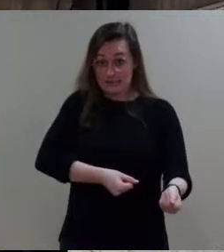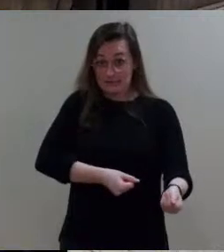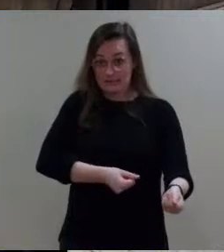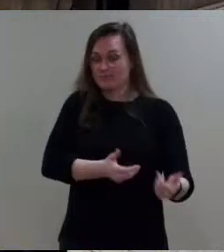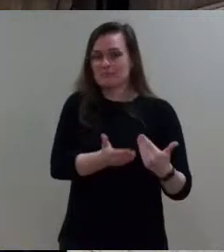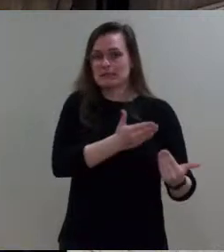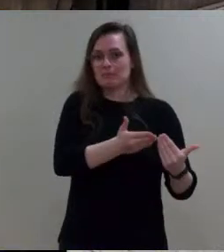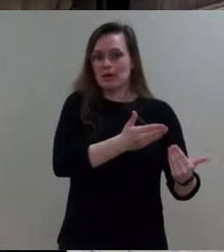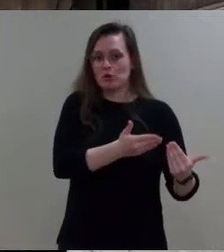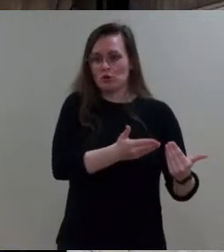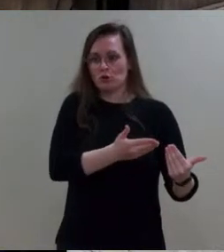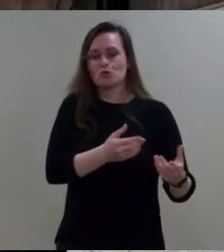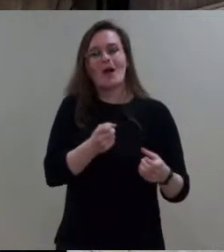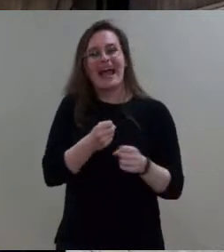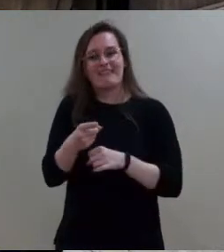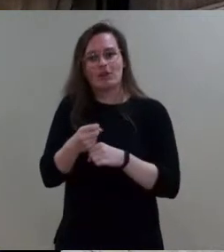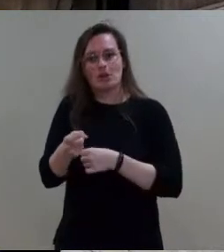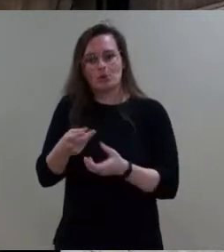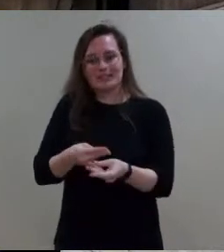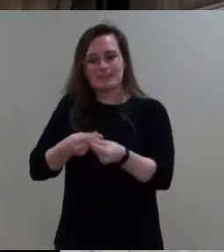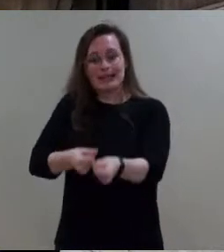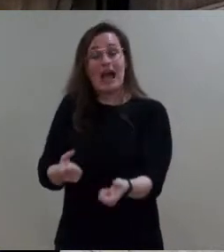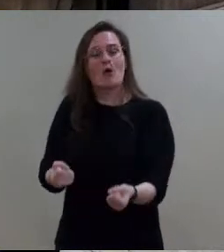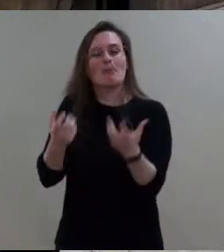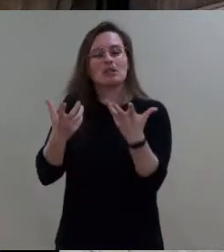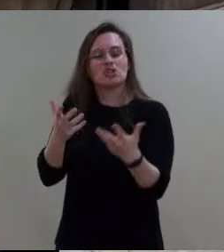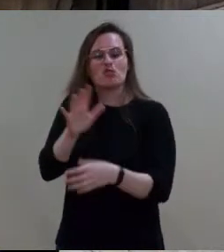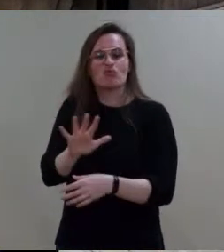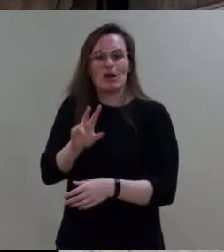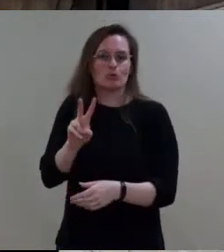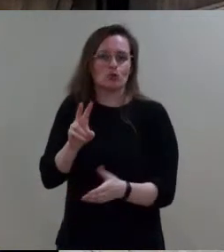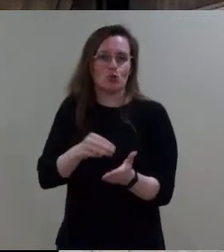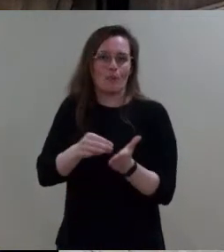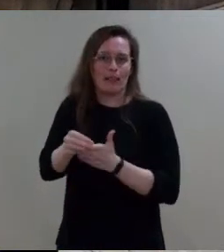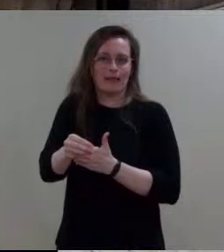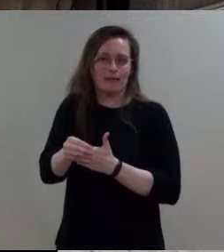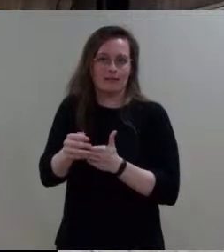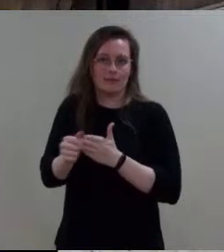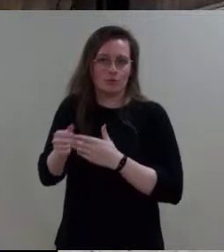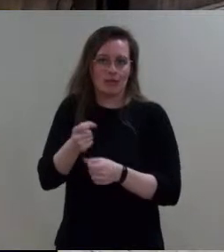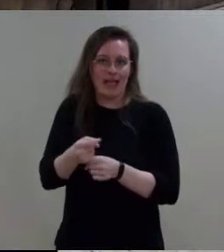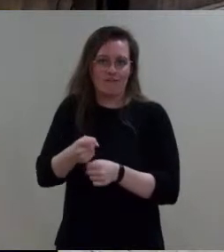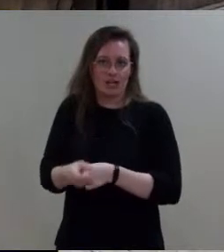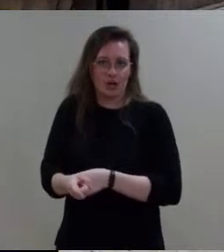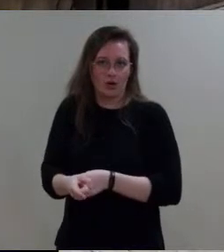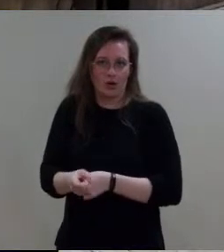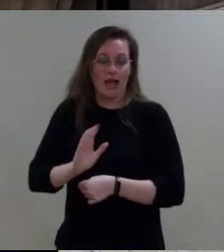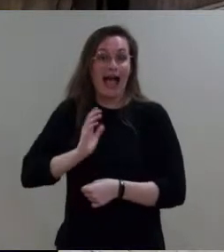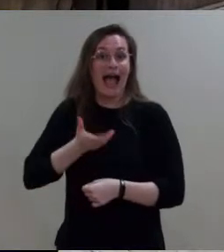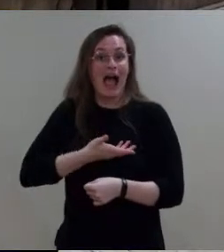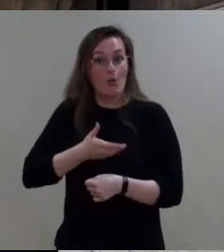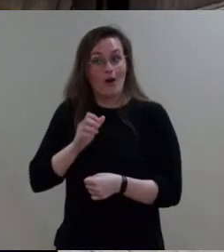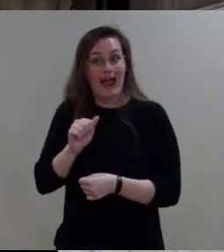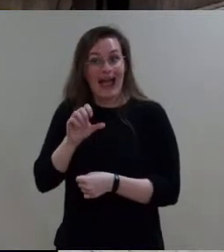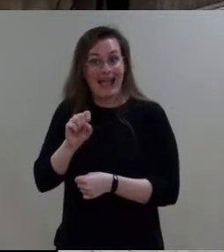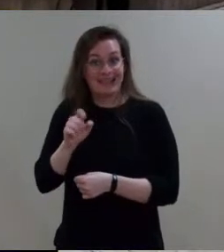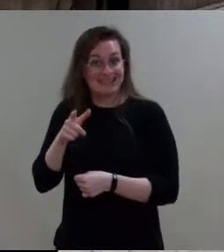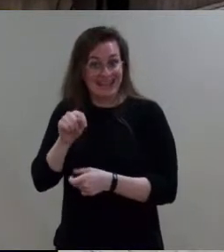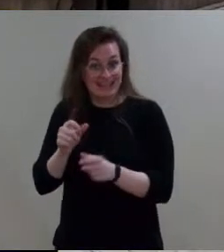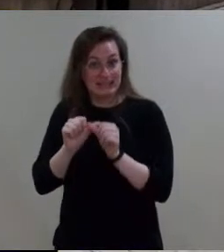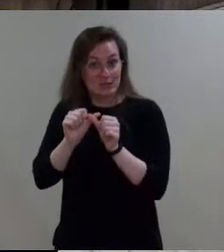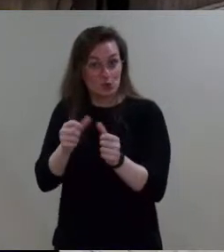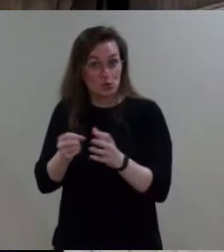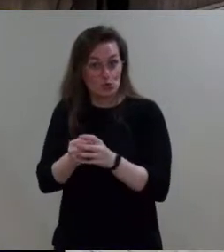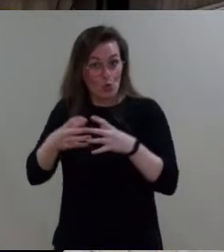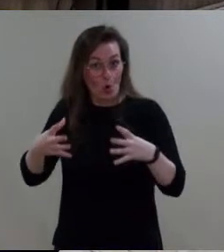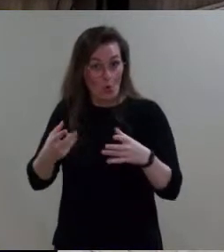$2 million a year. And our tangible capital assets have continued to grow. They're currently